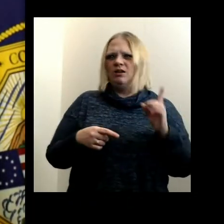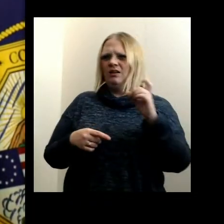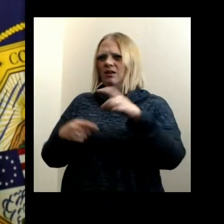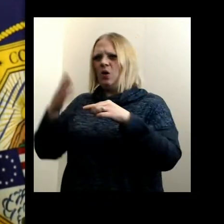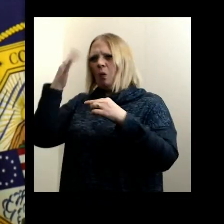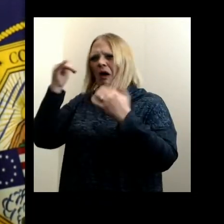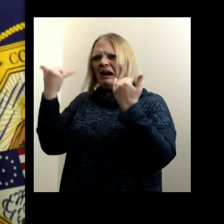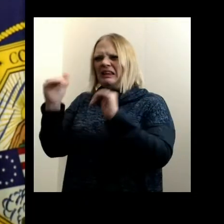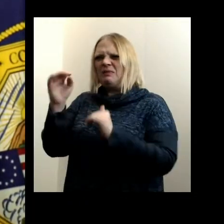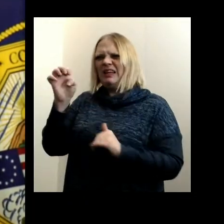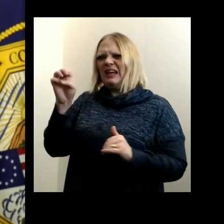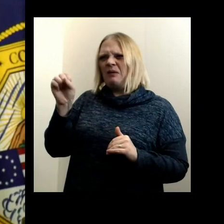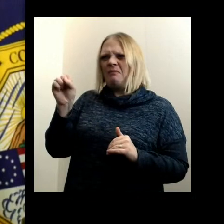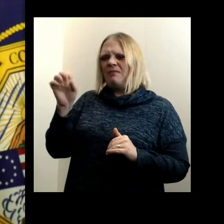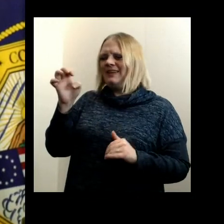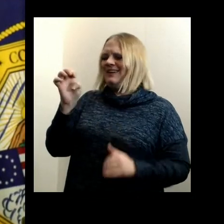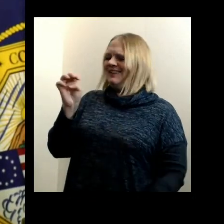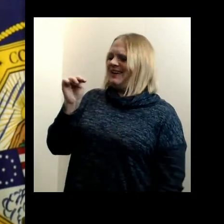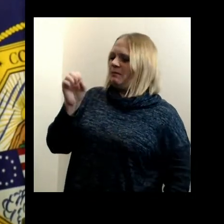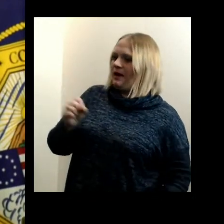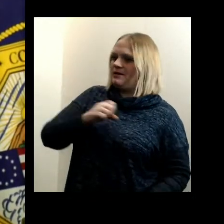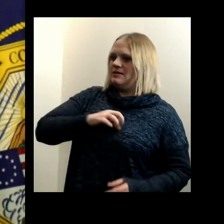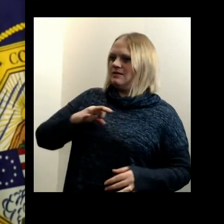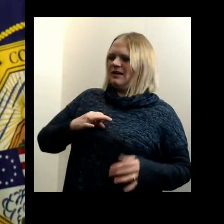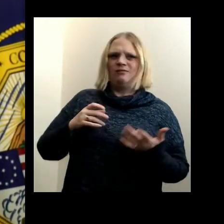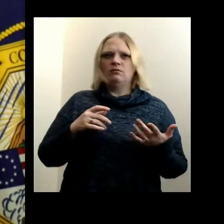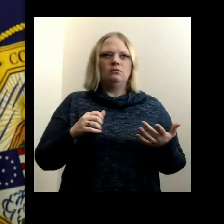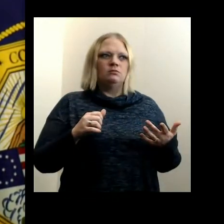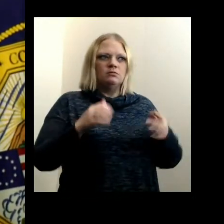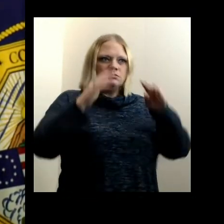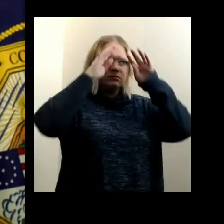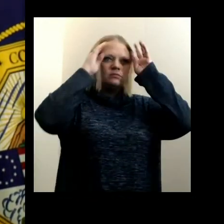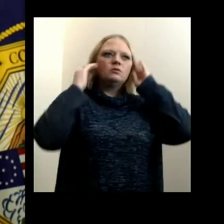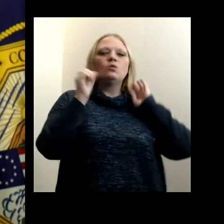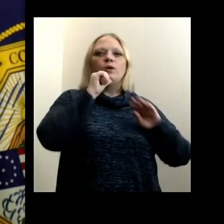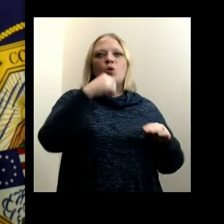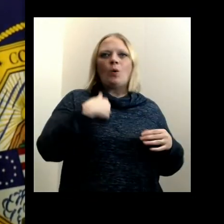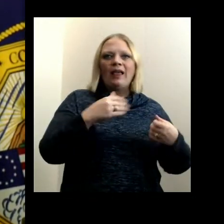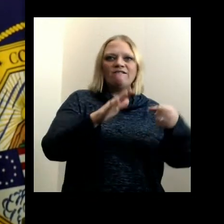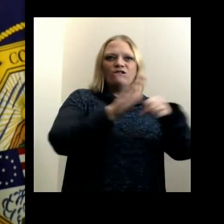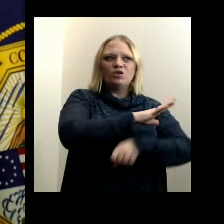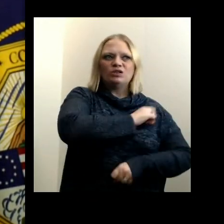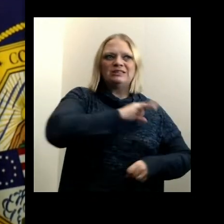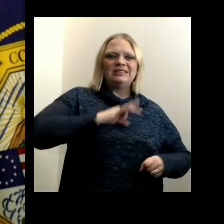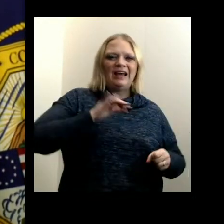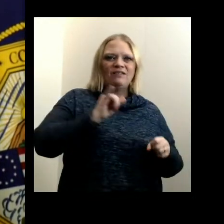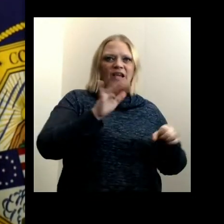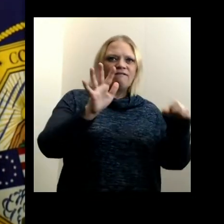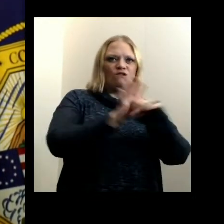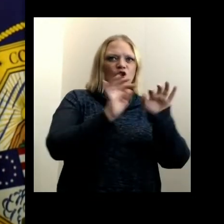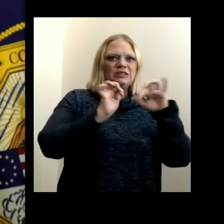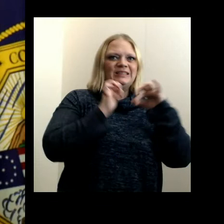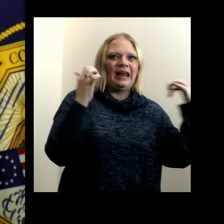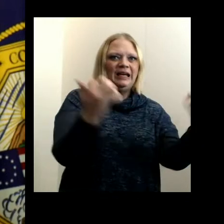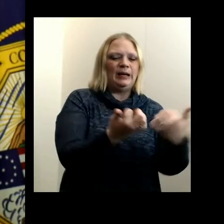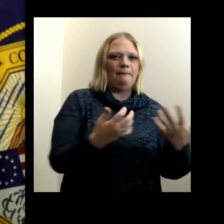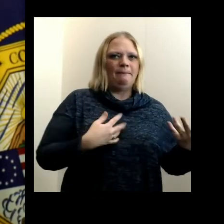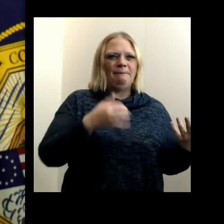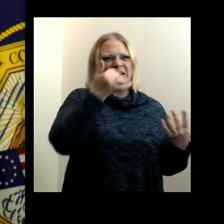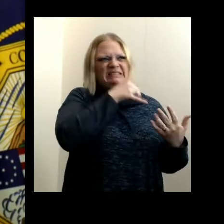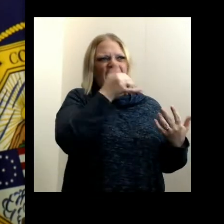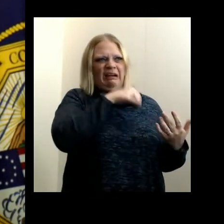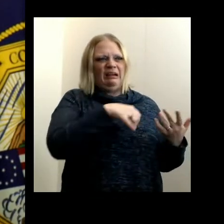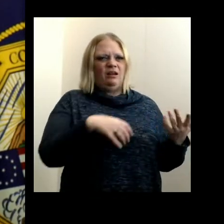EMS staff available right now? Well, we don't have it fully staffed up as if we have a full stadium. It would be silly to